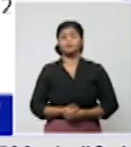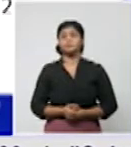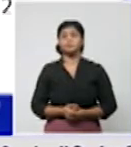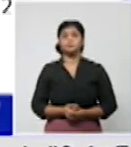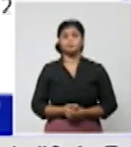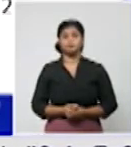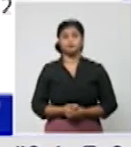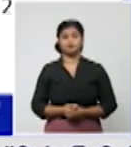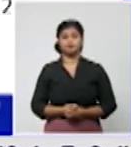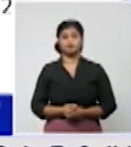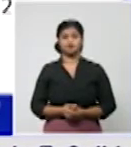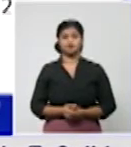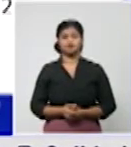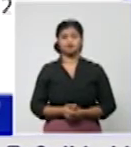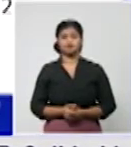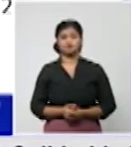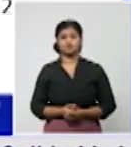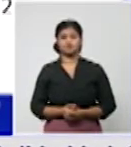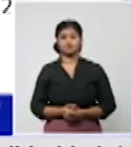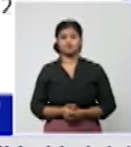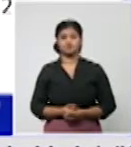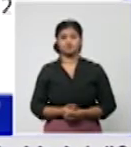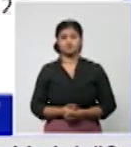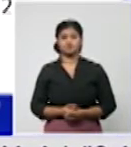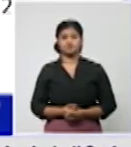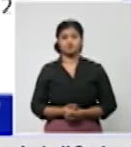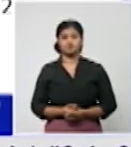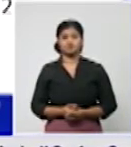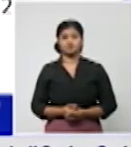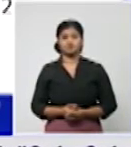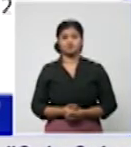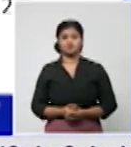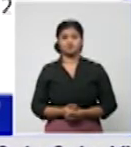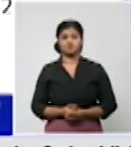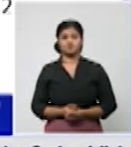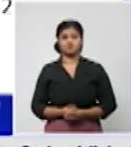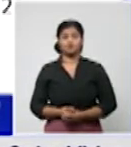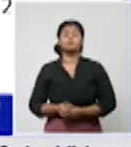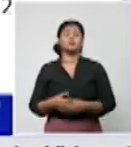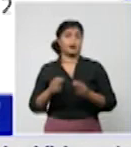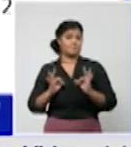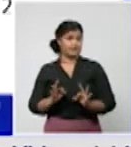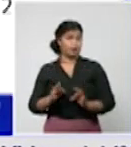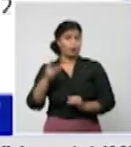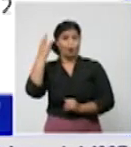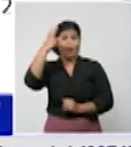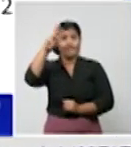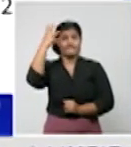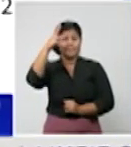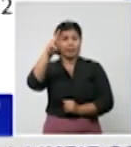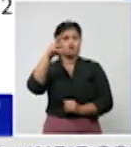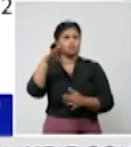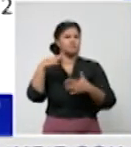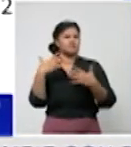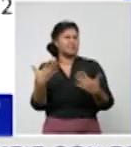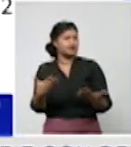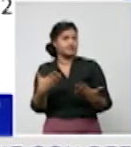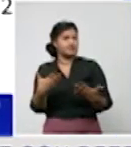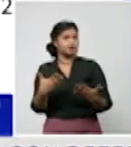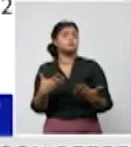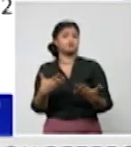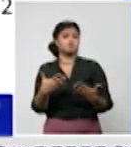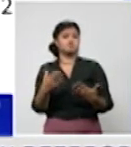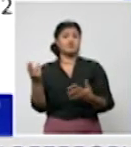say, that's just a flu. That's not correct at all, since it presents a mortality rate 4 times higher than